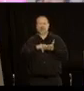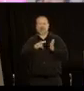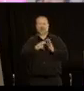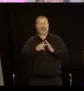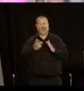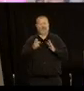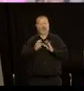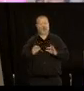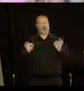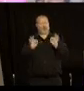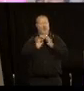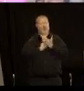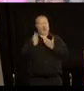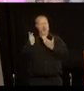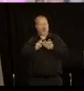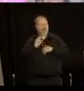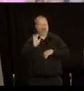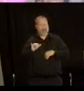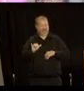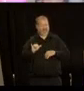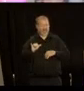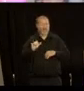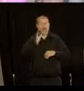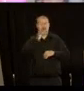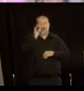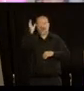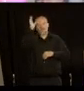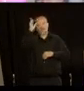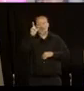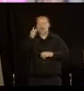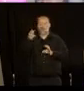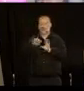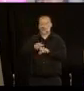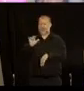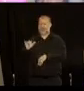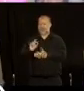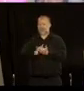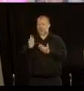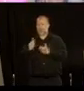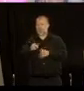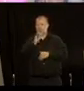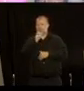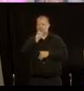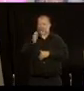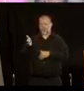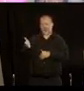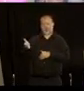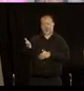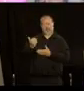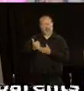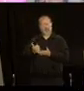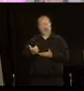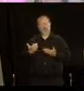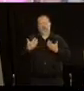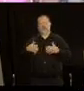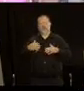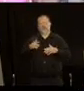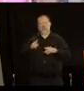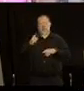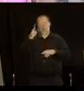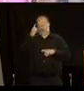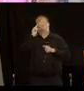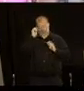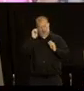an extraordinary program, and the parents that participate in this and the families that participate in this. It's really